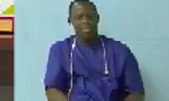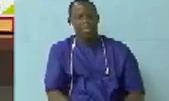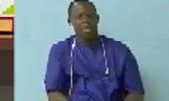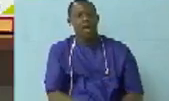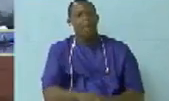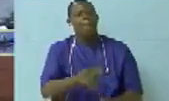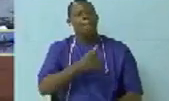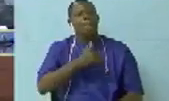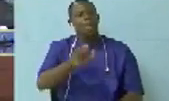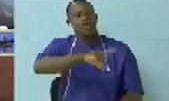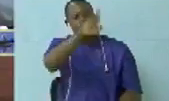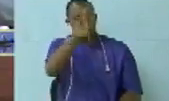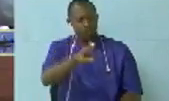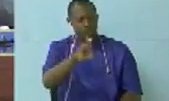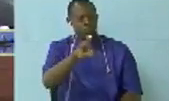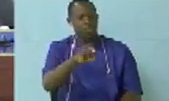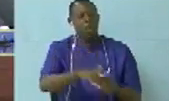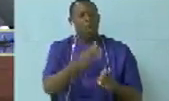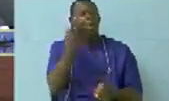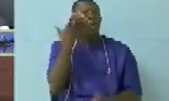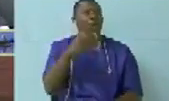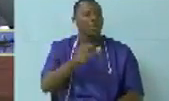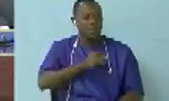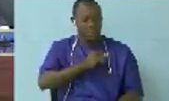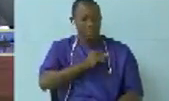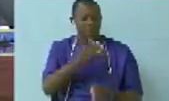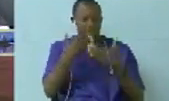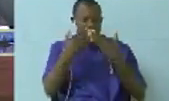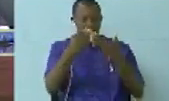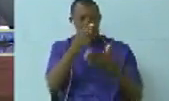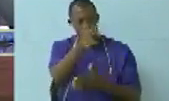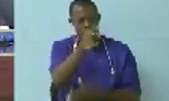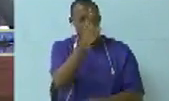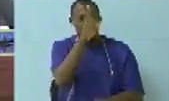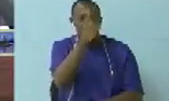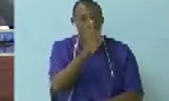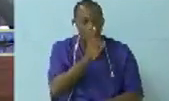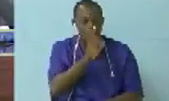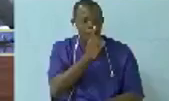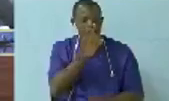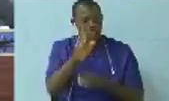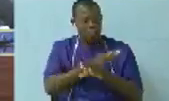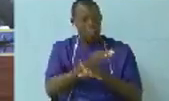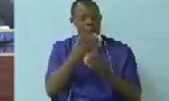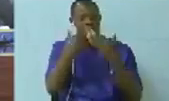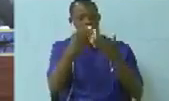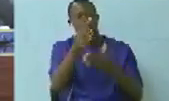The question is, when he told you to keep your mouth shut,